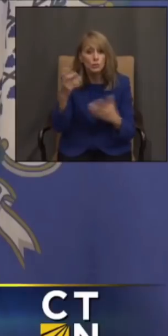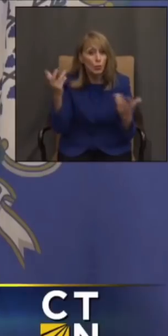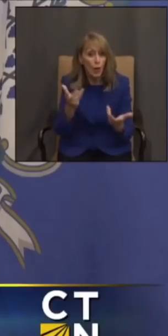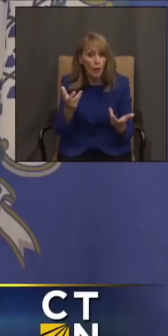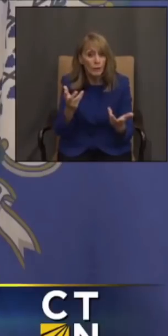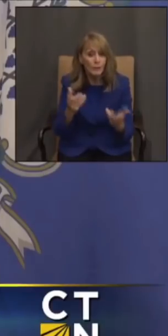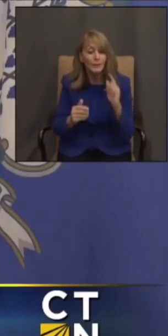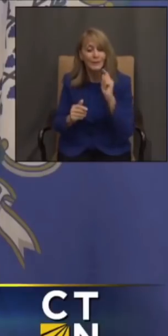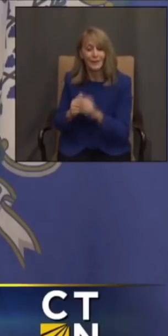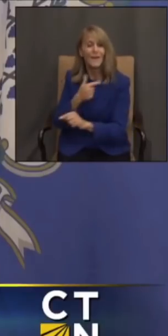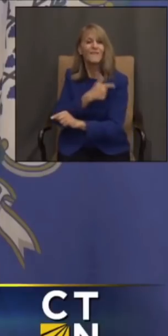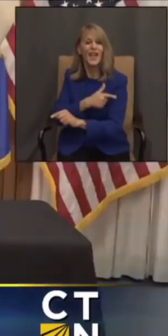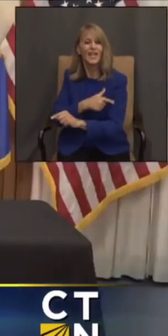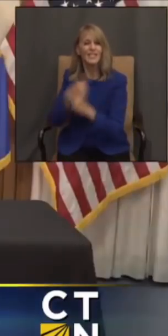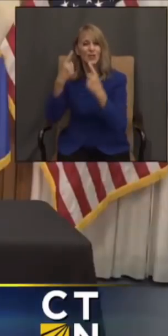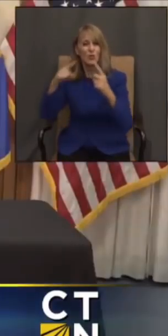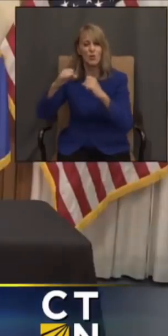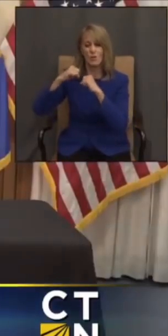this variant.